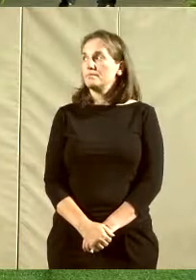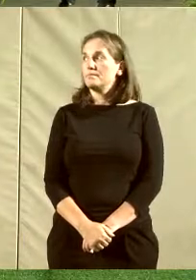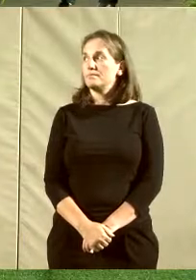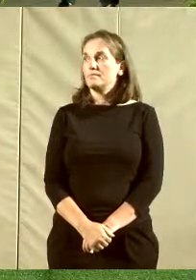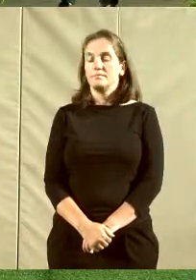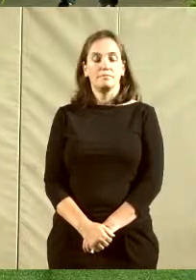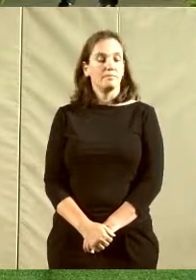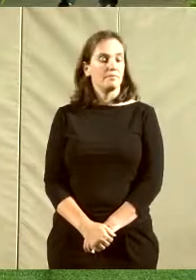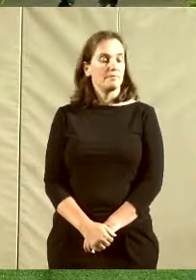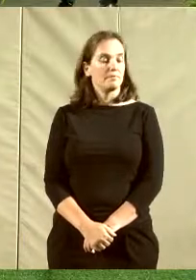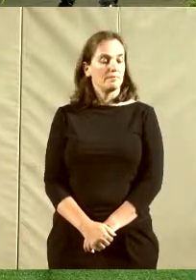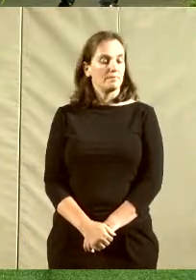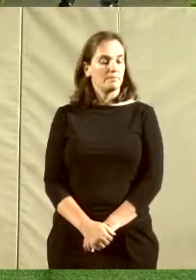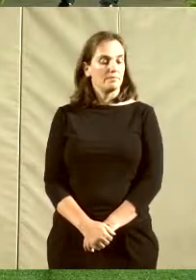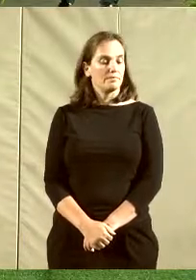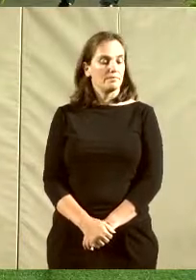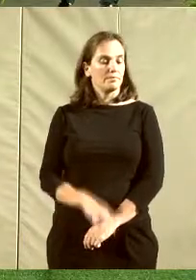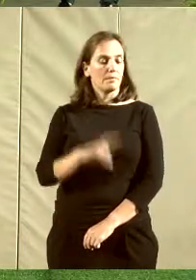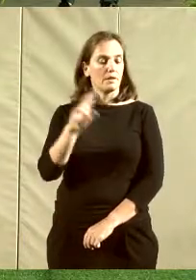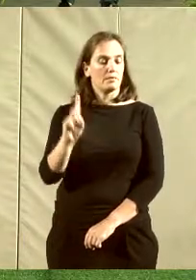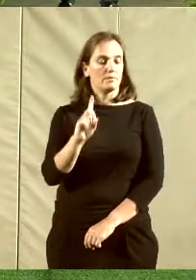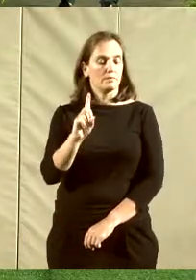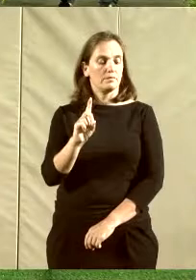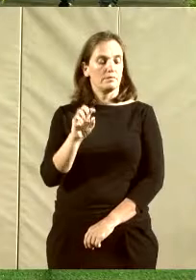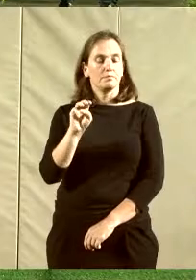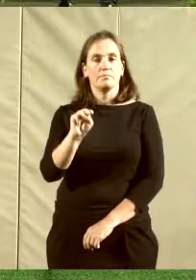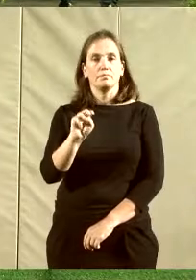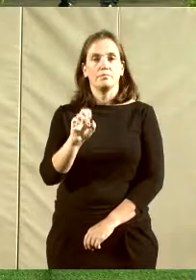Dante Isaiah Mora.